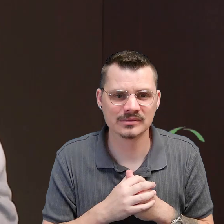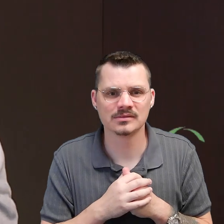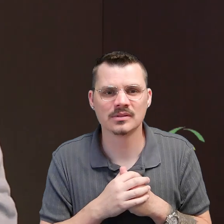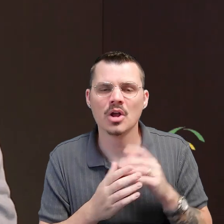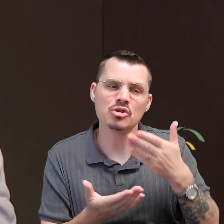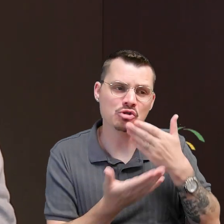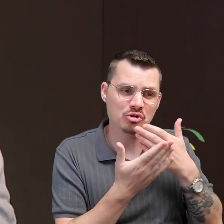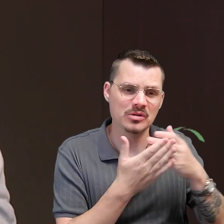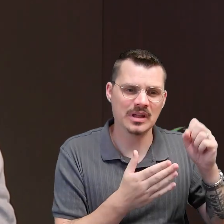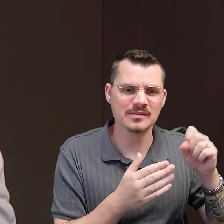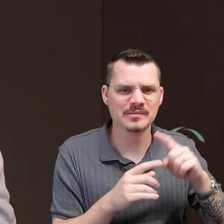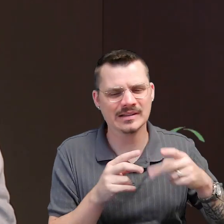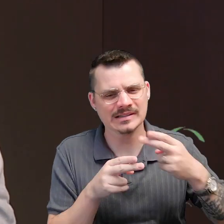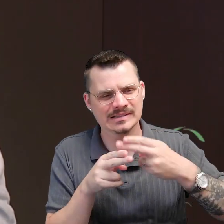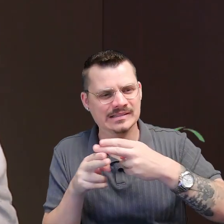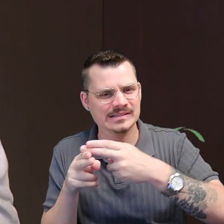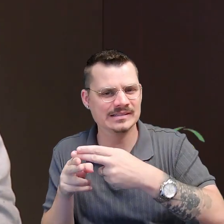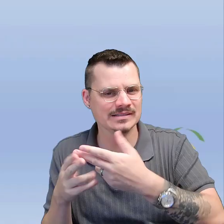except for the good parts.